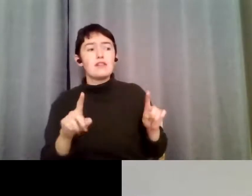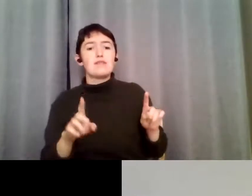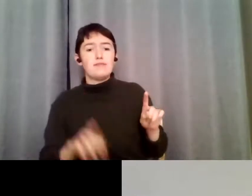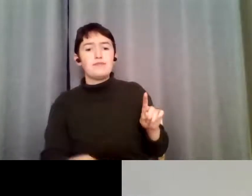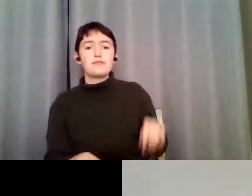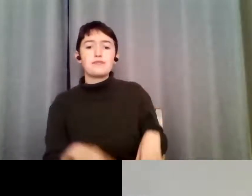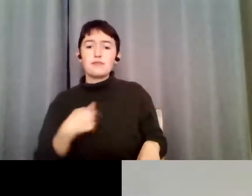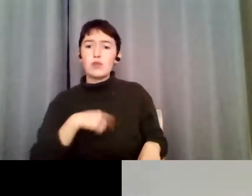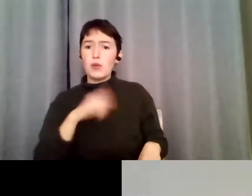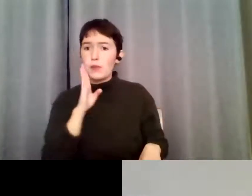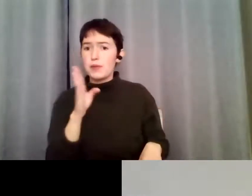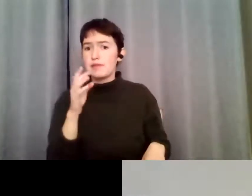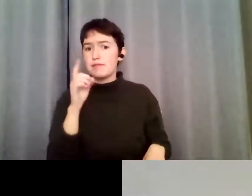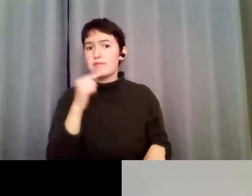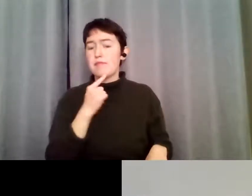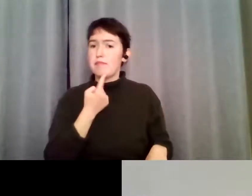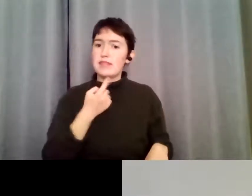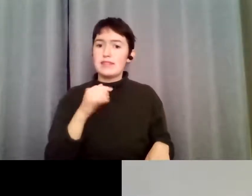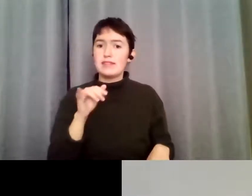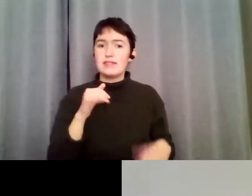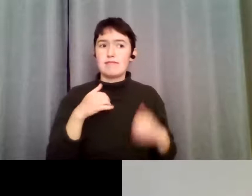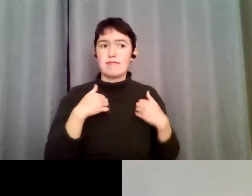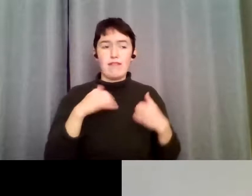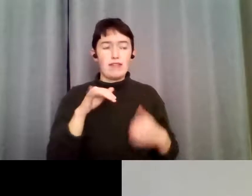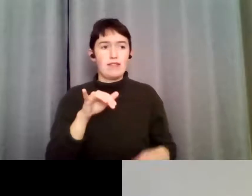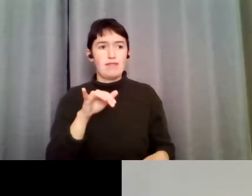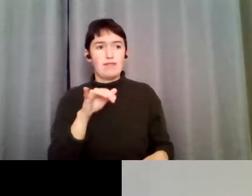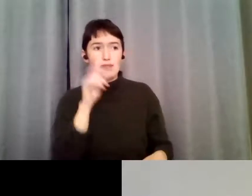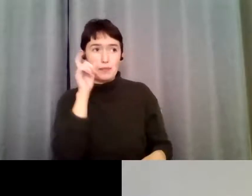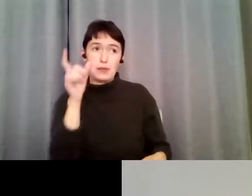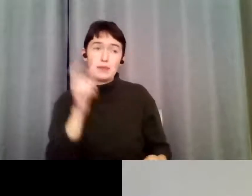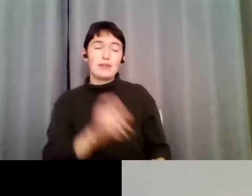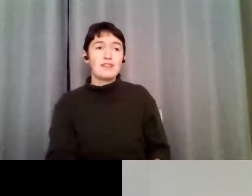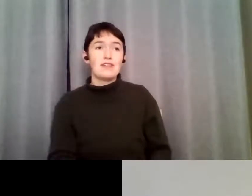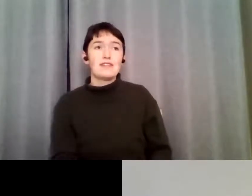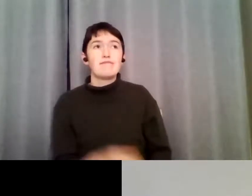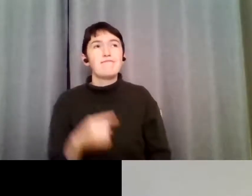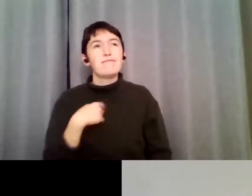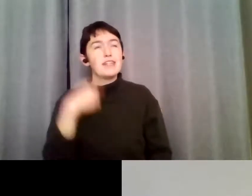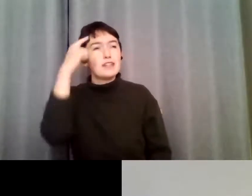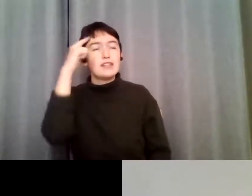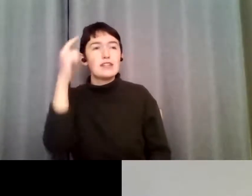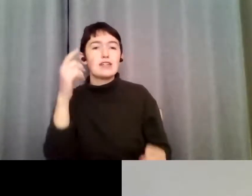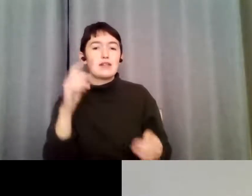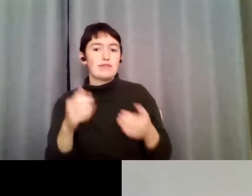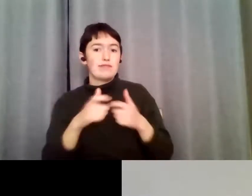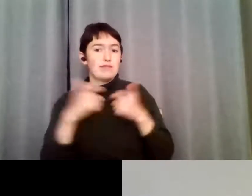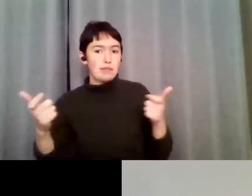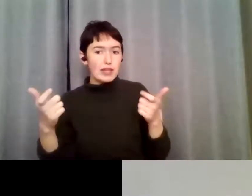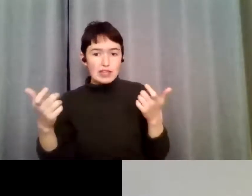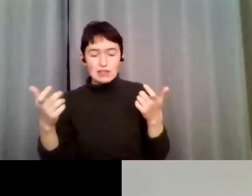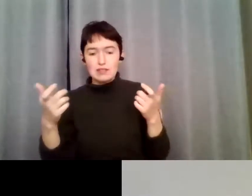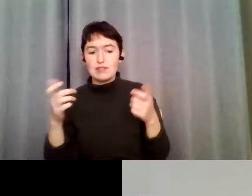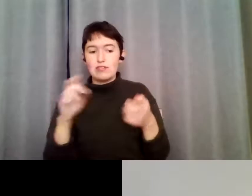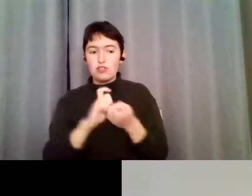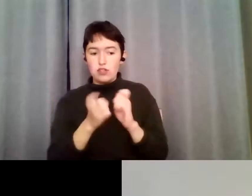around. But I think perhaps the biggest change you might see if we didn't have the moon